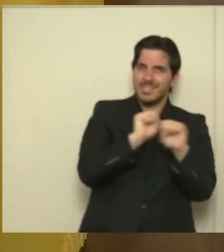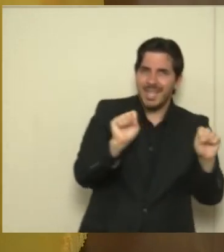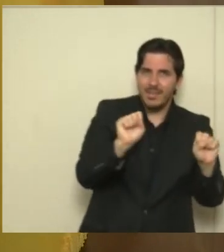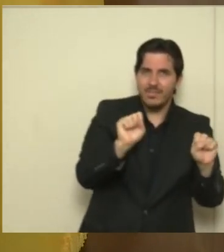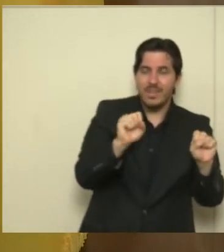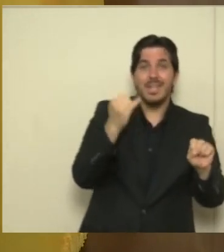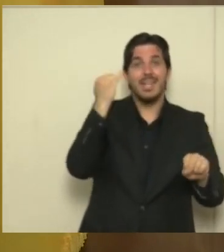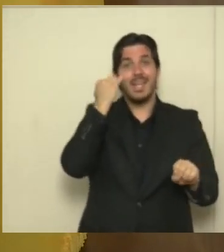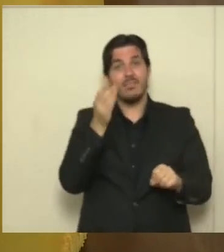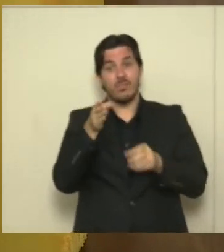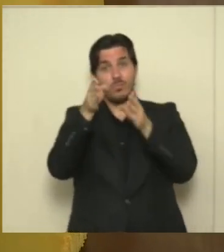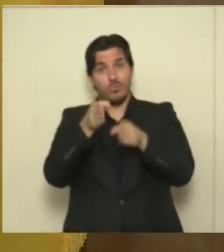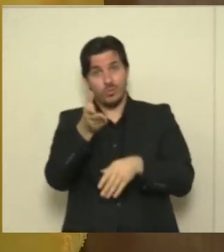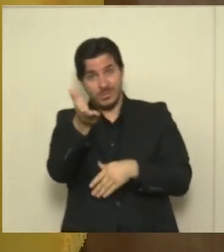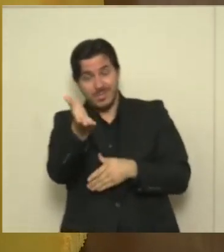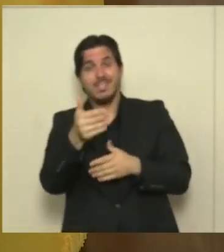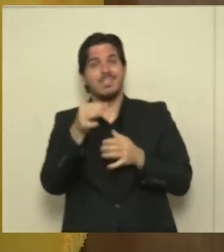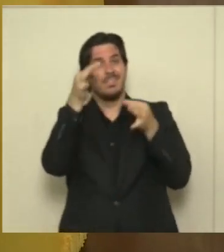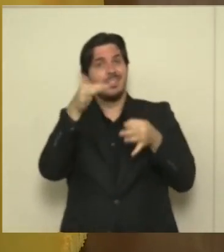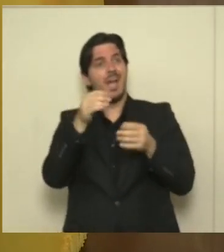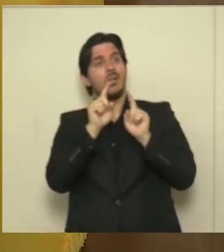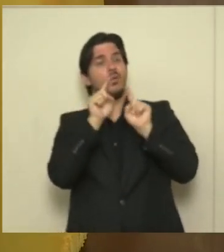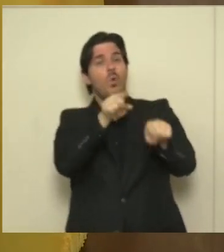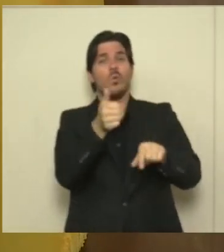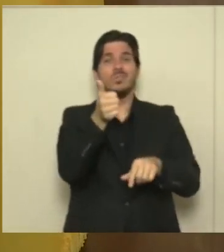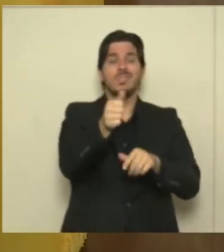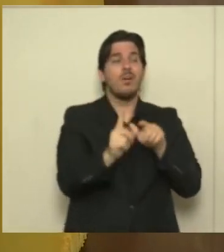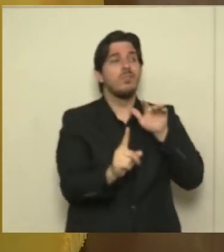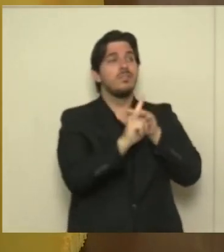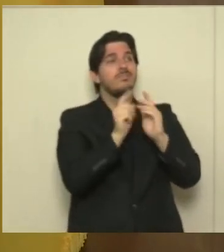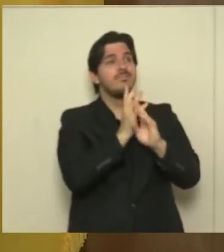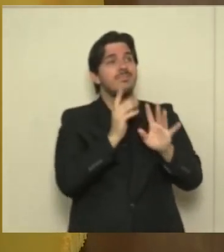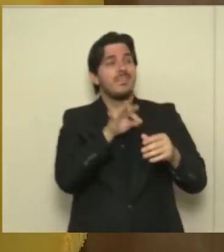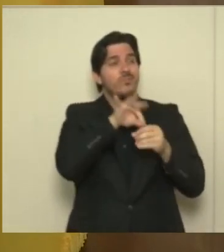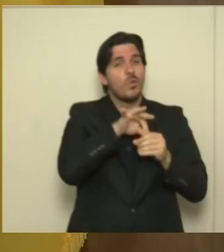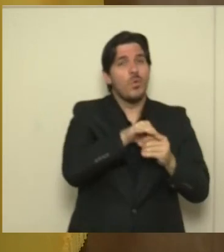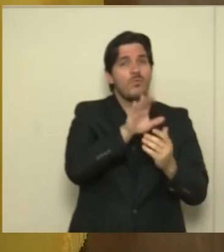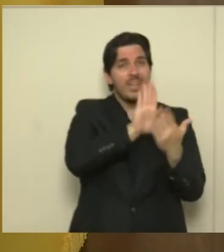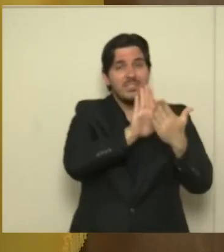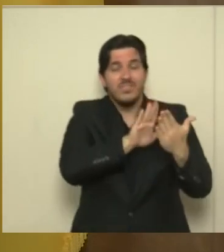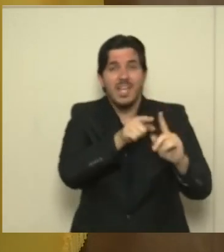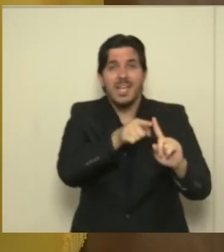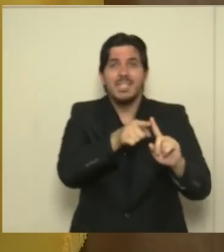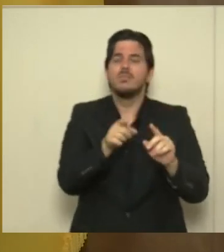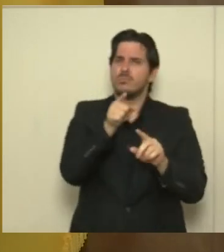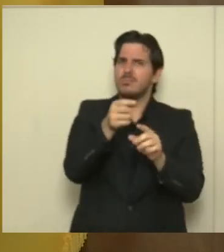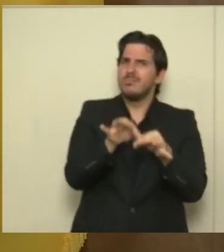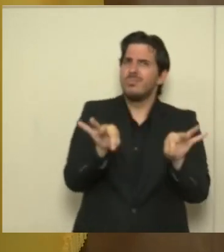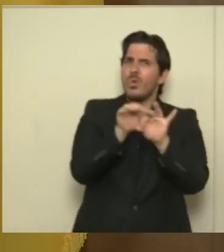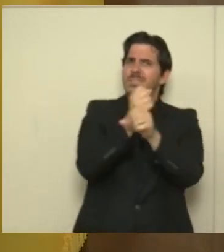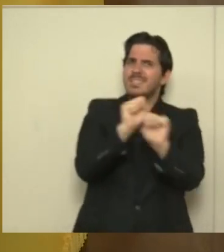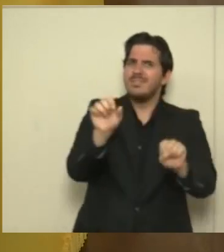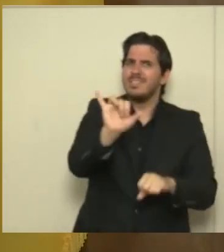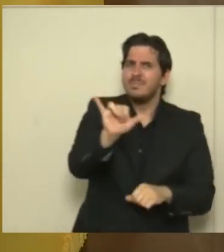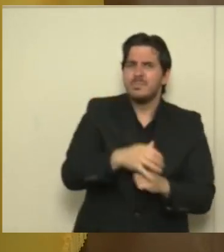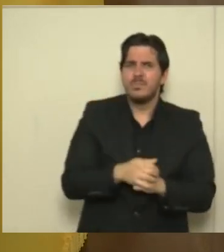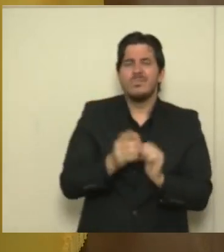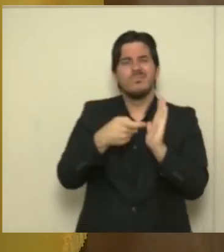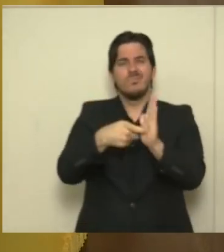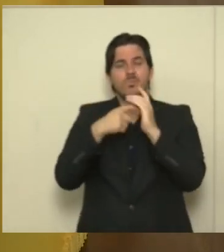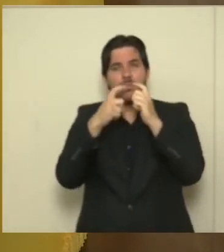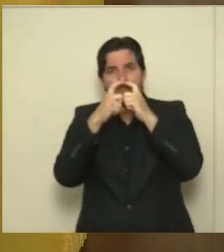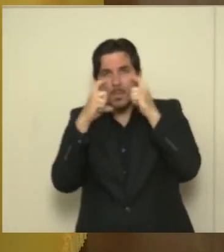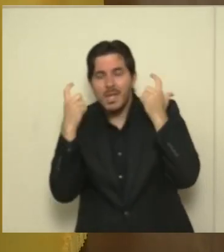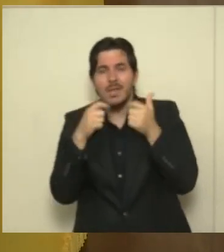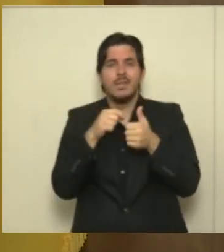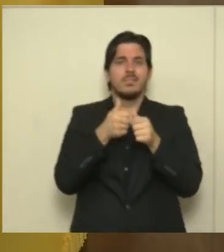they're also as safe as we can make it. Remember that mask wearing is mandated, and really appreciate